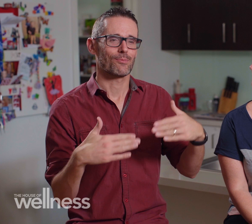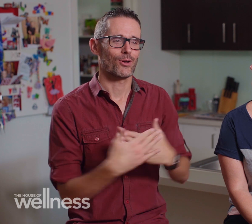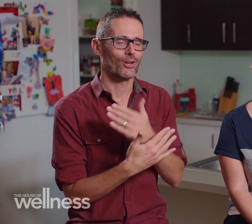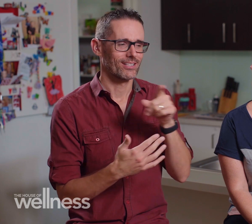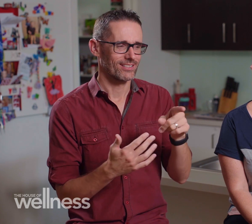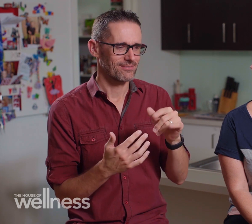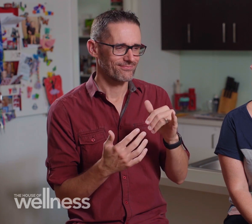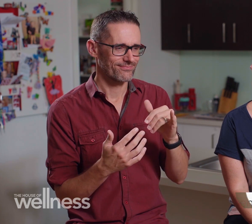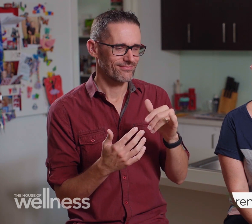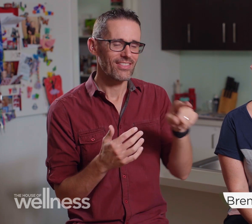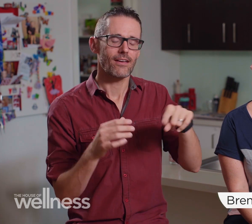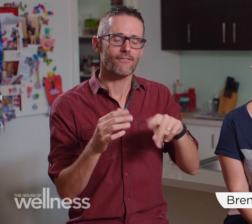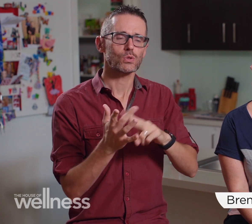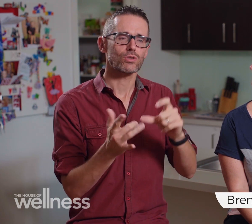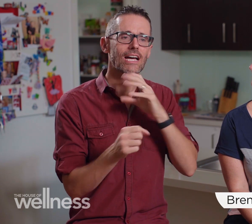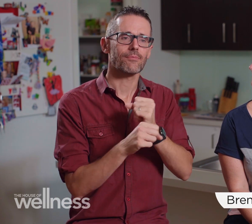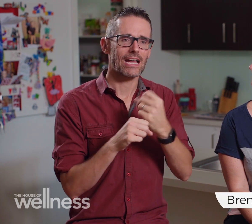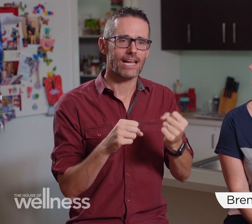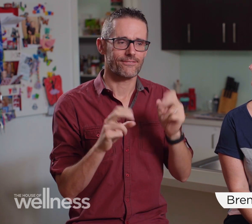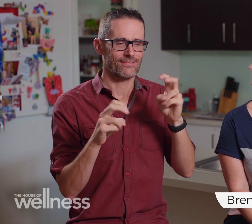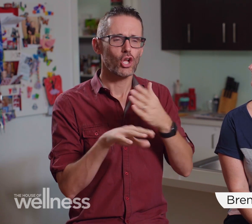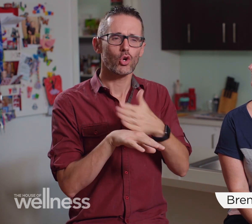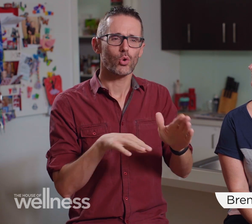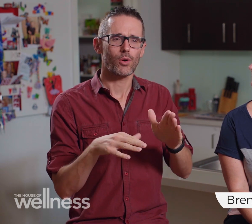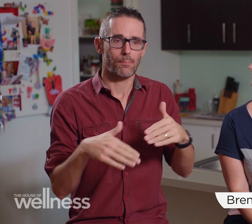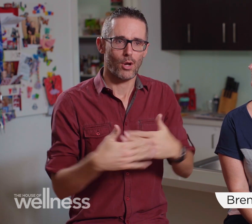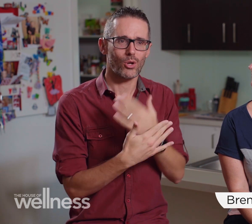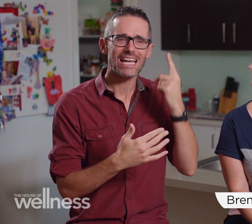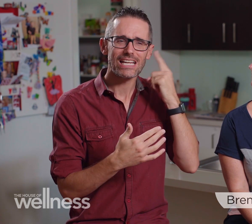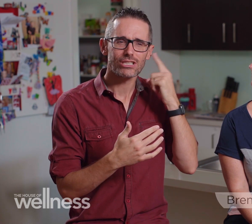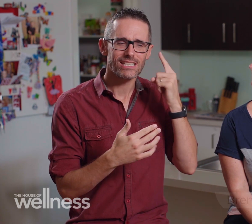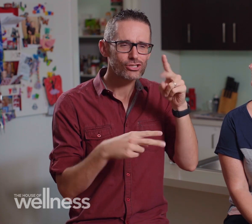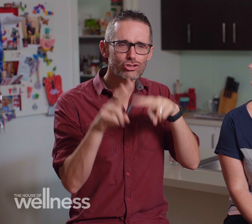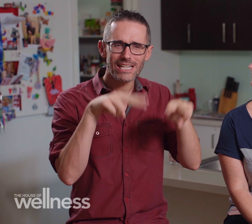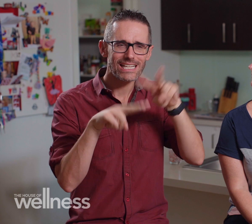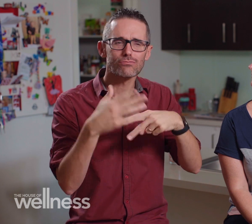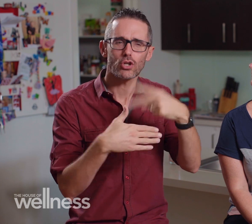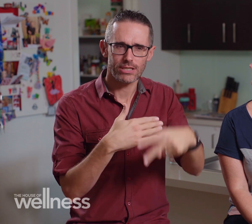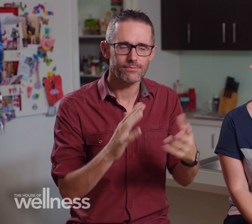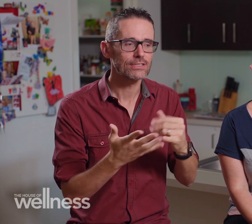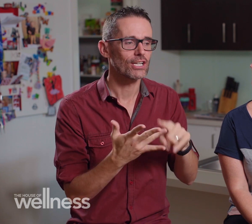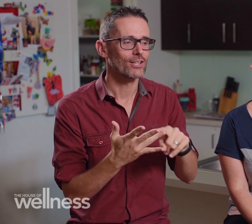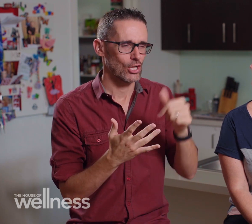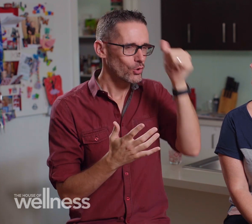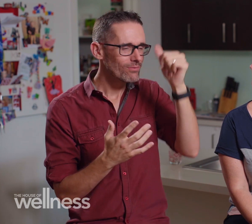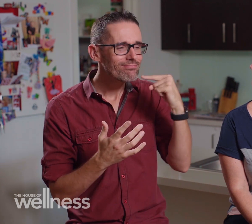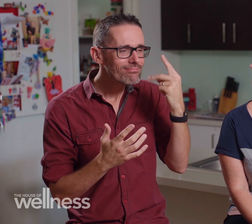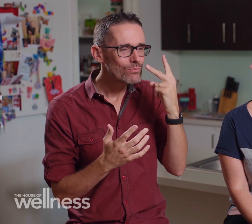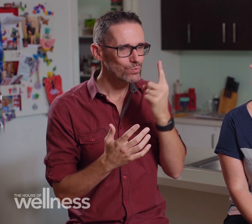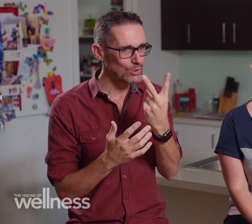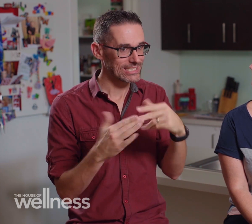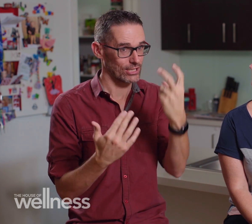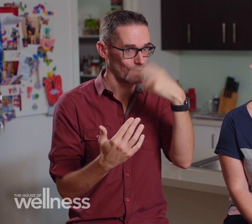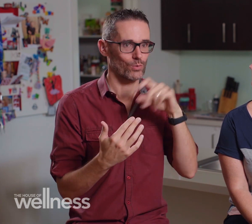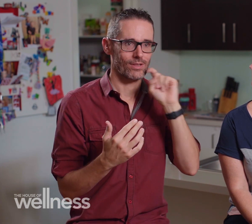So when Taylor was born, the Victorian government had a newborn hearing screening program. So we knew that when she was 1